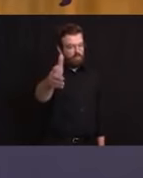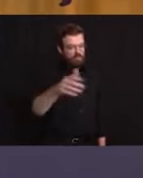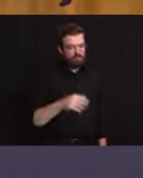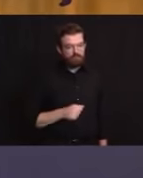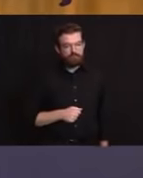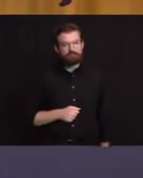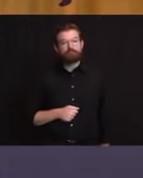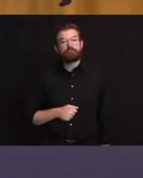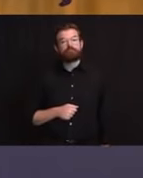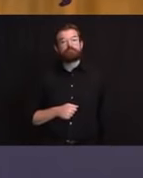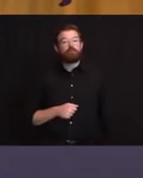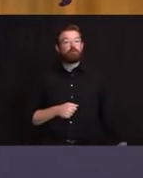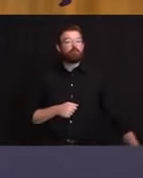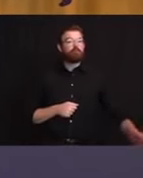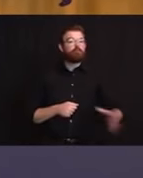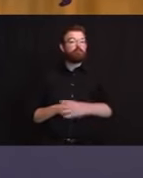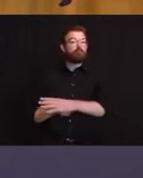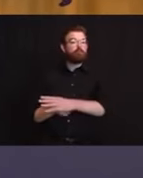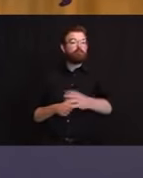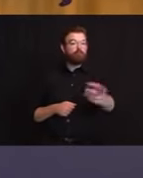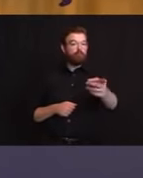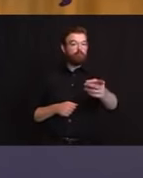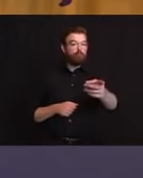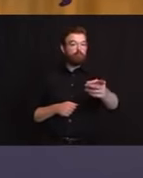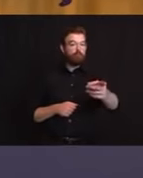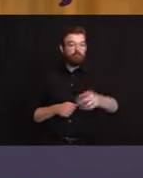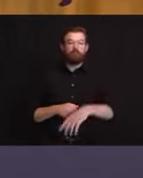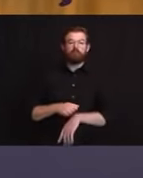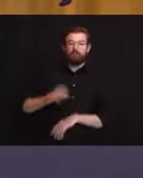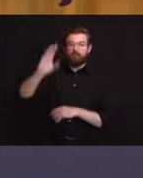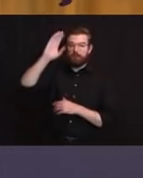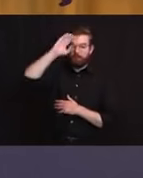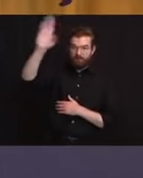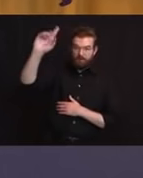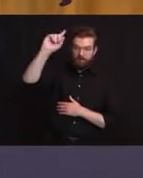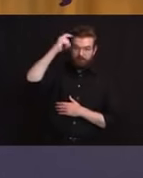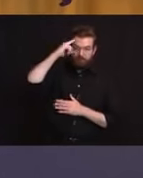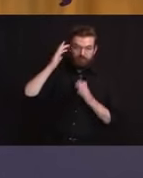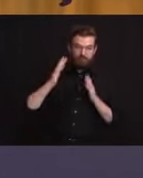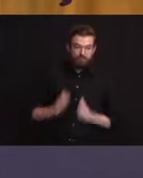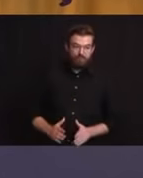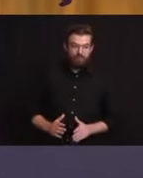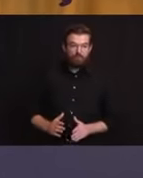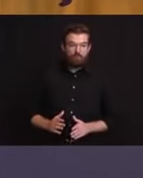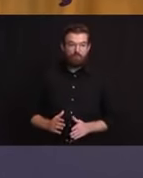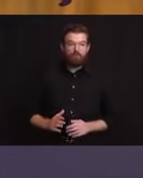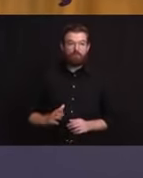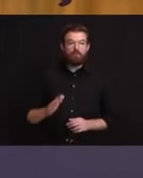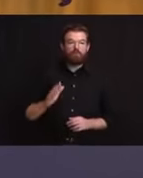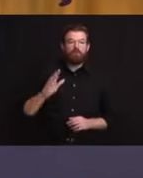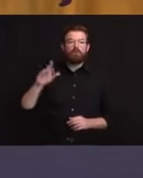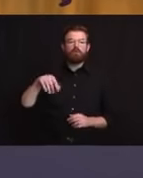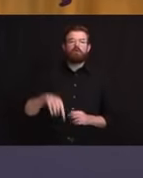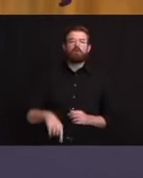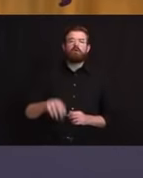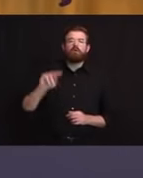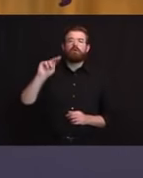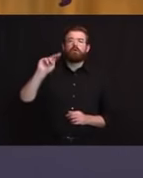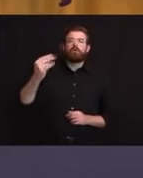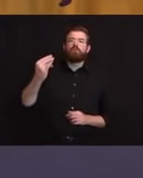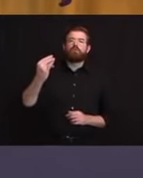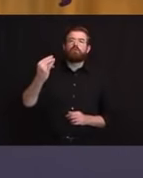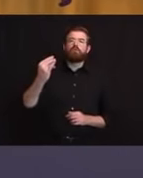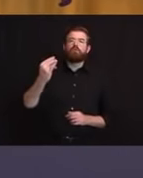Dante, you okay? Yeah. Good afternoon. Hi, Governor. What will happen to New Jersey's finances and services